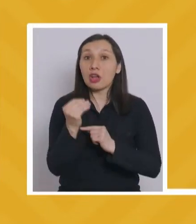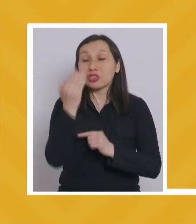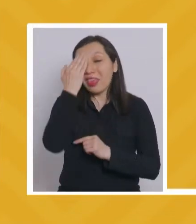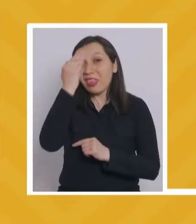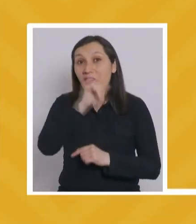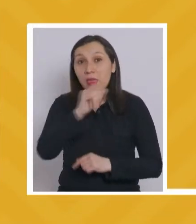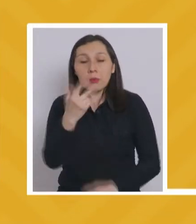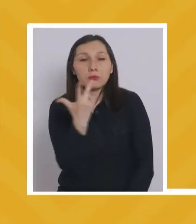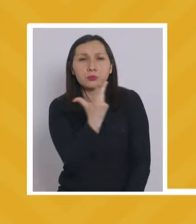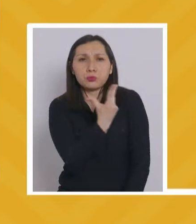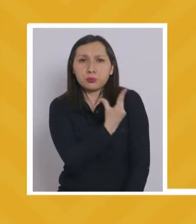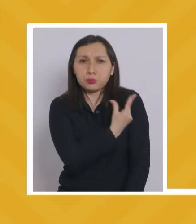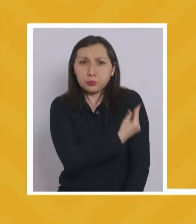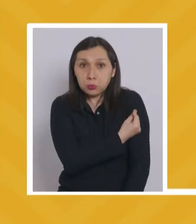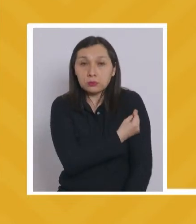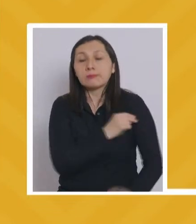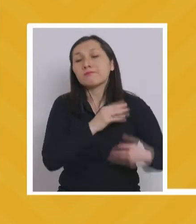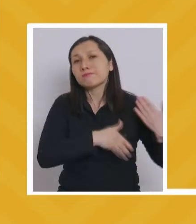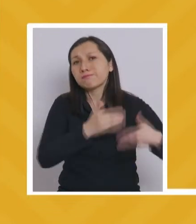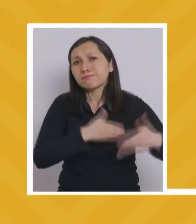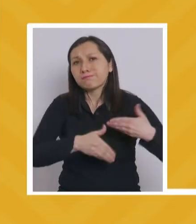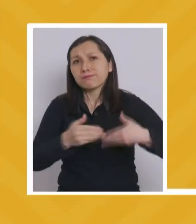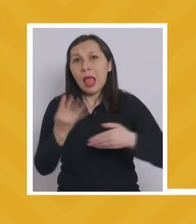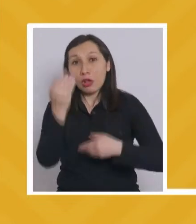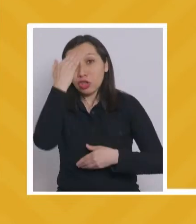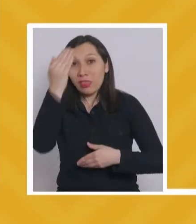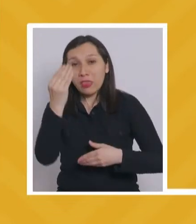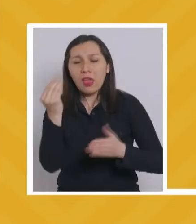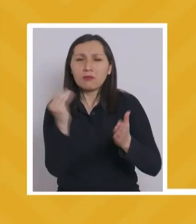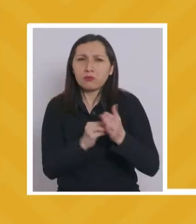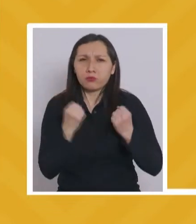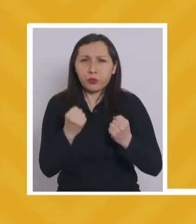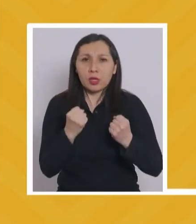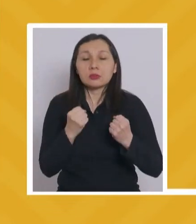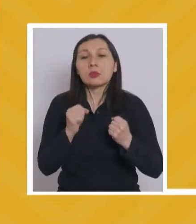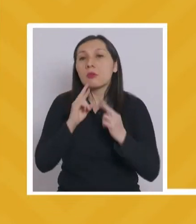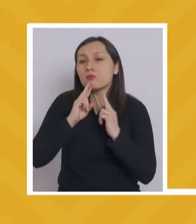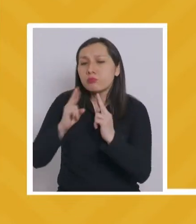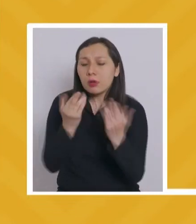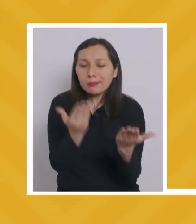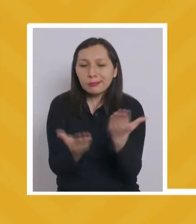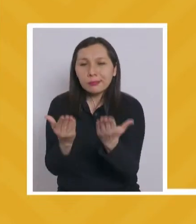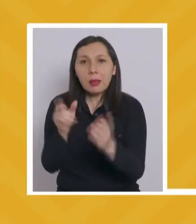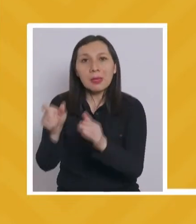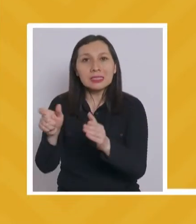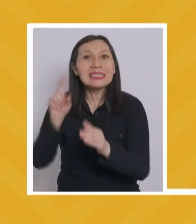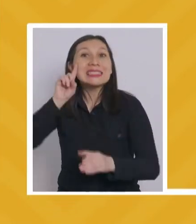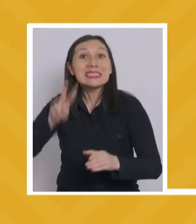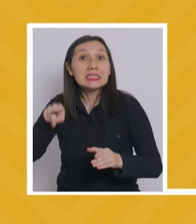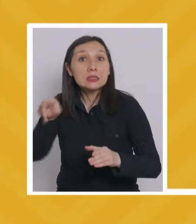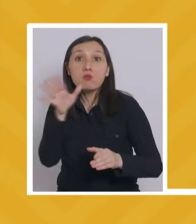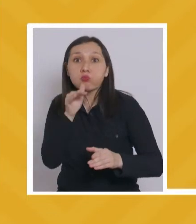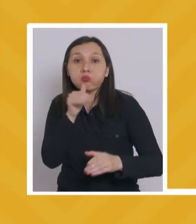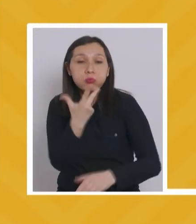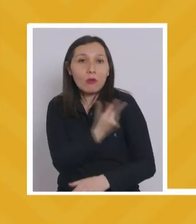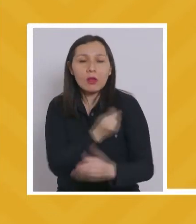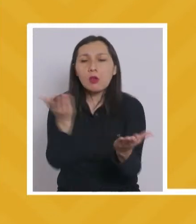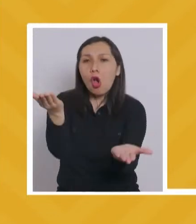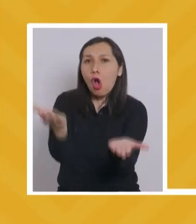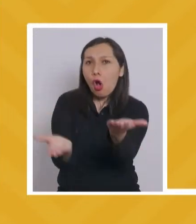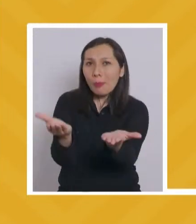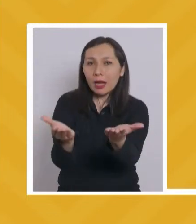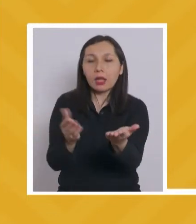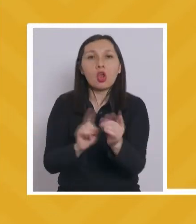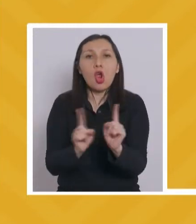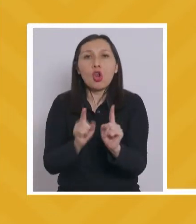was calculated 14 days after receiving the booster shot, and the results are compared with the people that